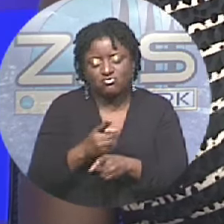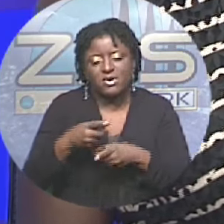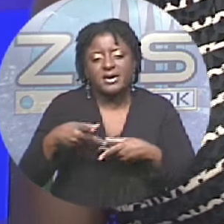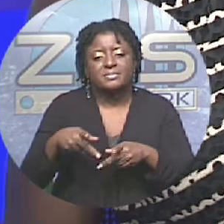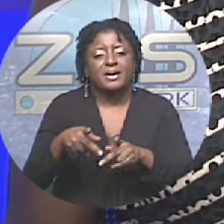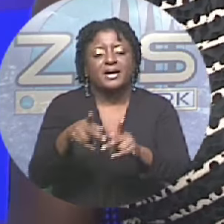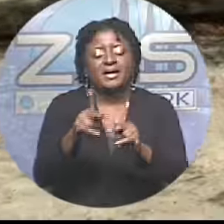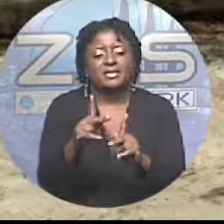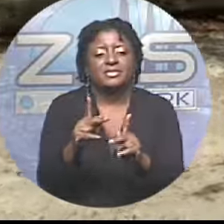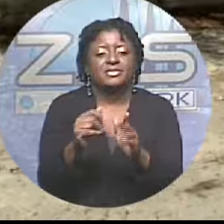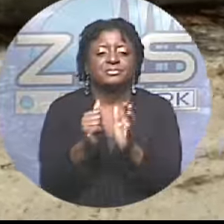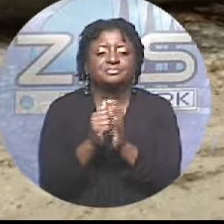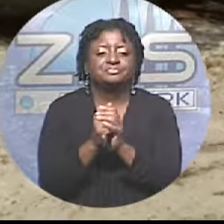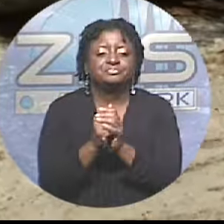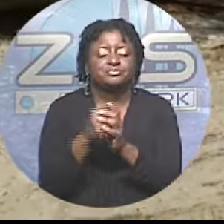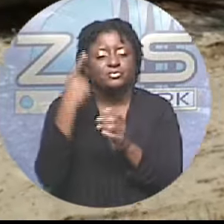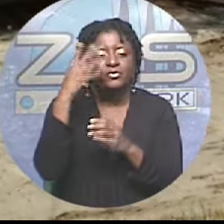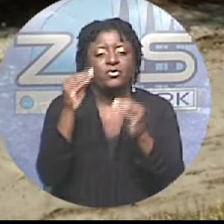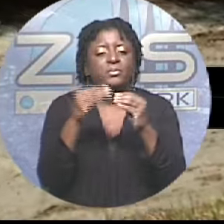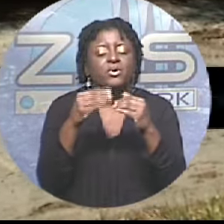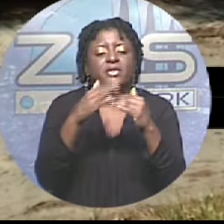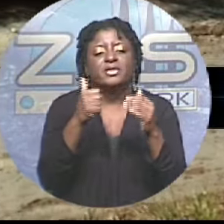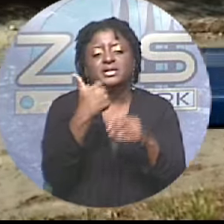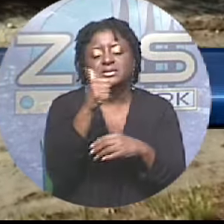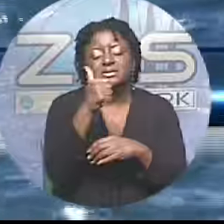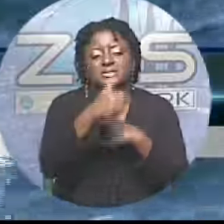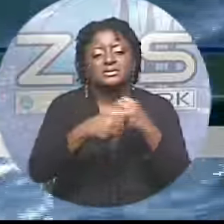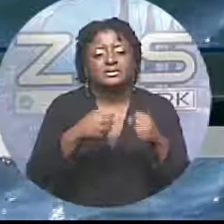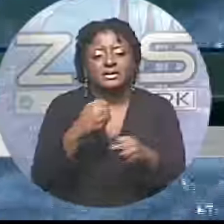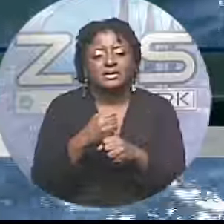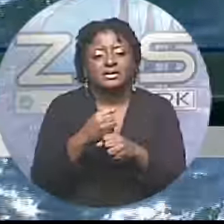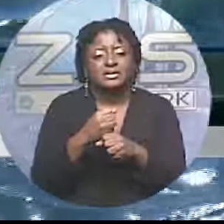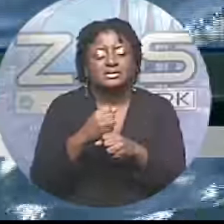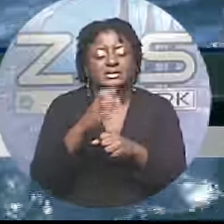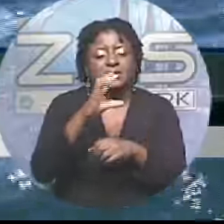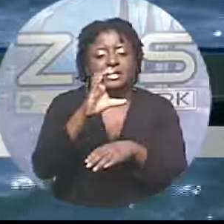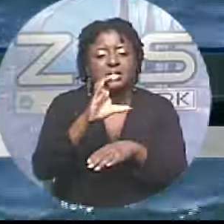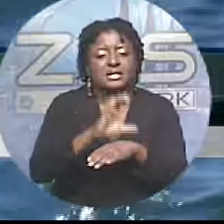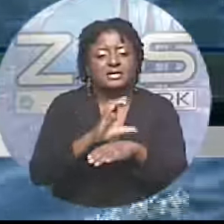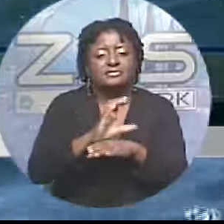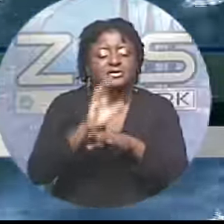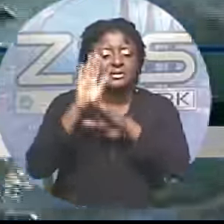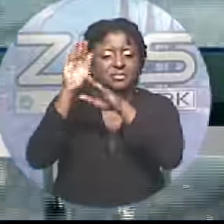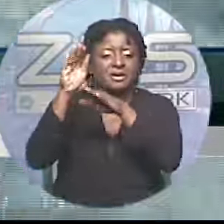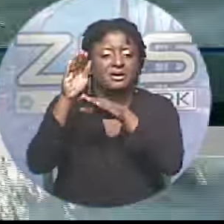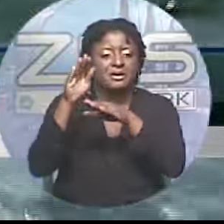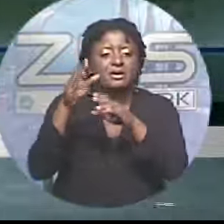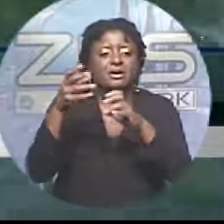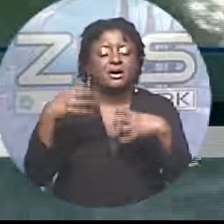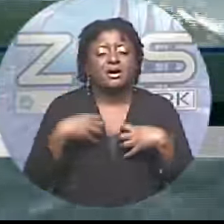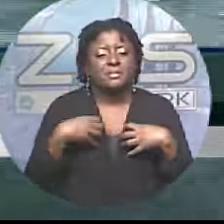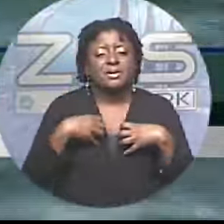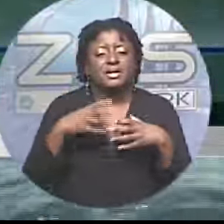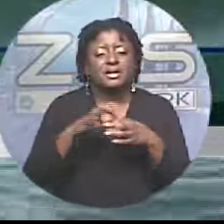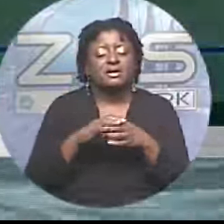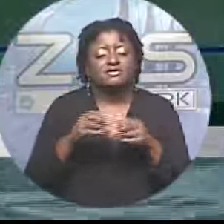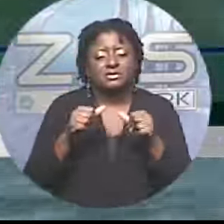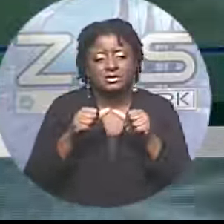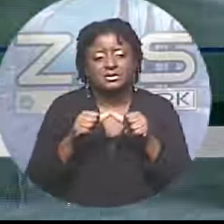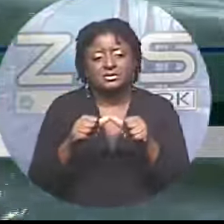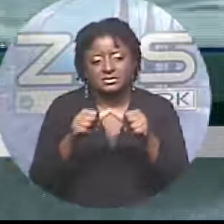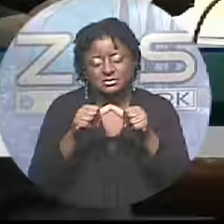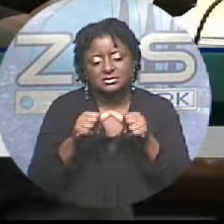more. For more than a decade, Clifton Pier has been plagued with persistent oil spills, with residents complaining about crude oil leaking into